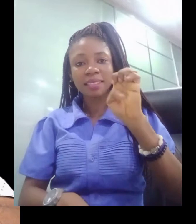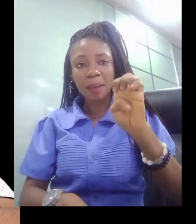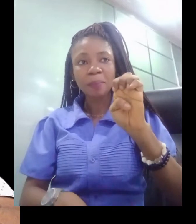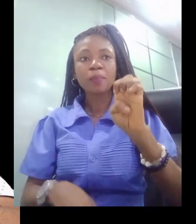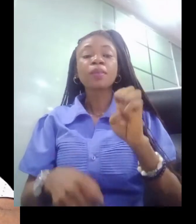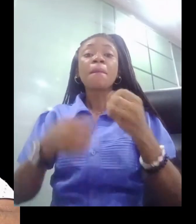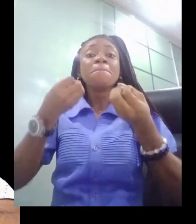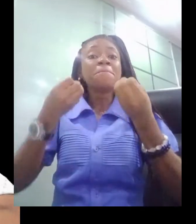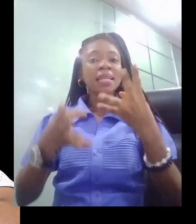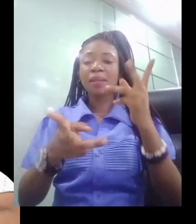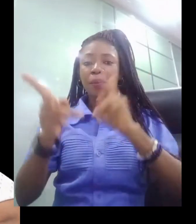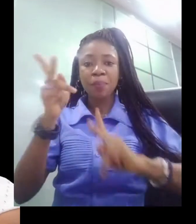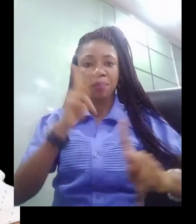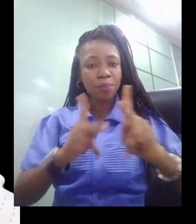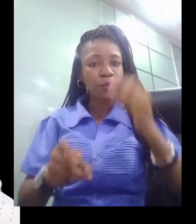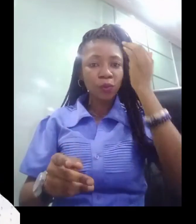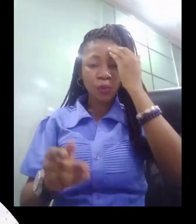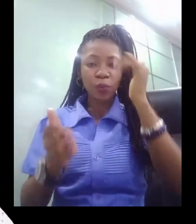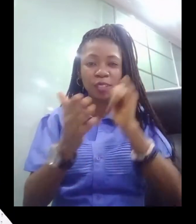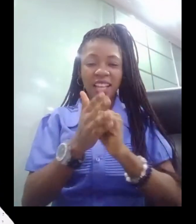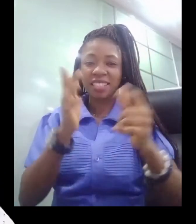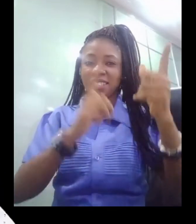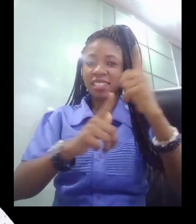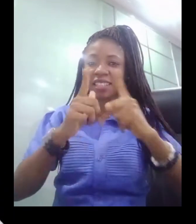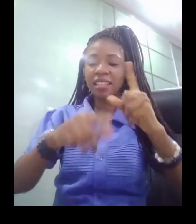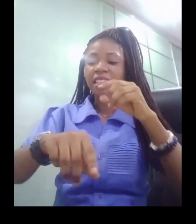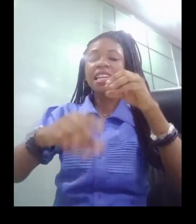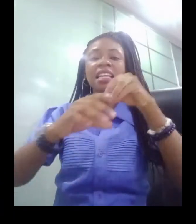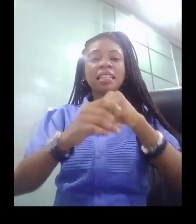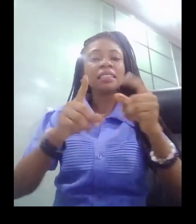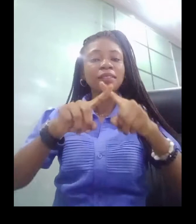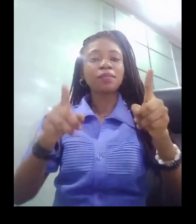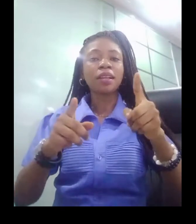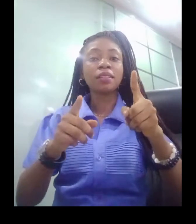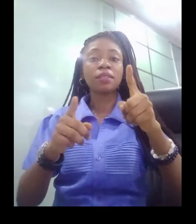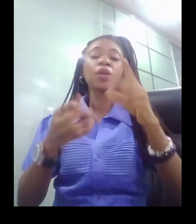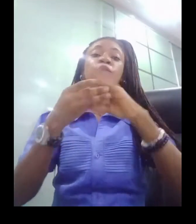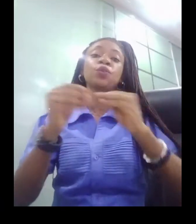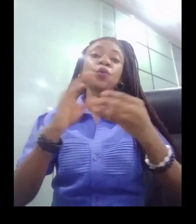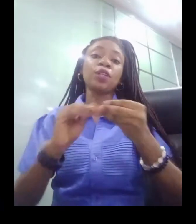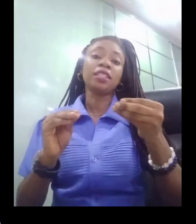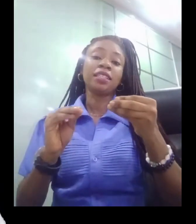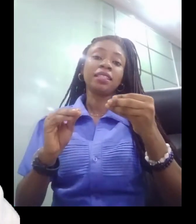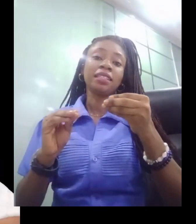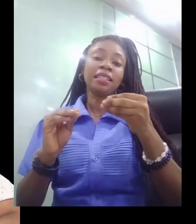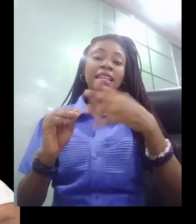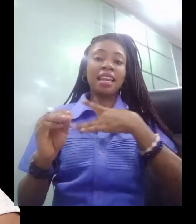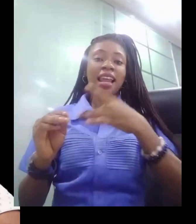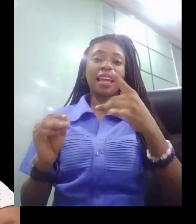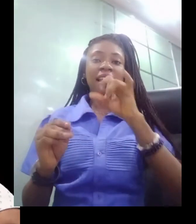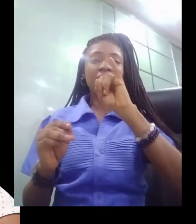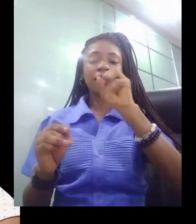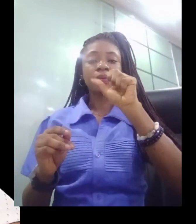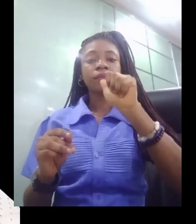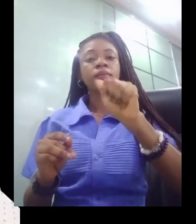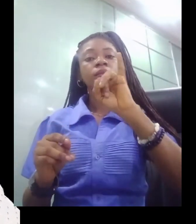sign in a narrative such as Aisha's own. Except that now this